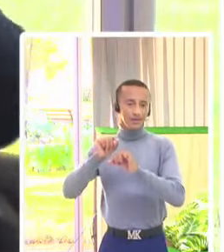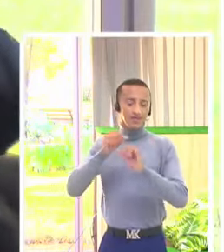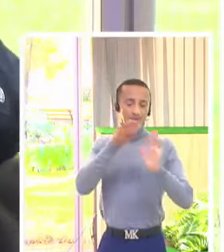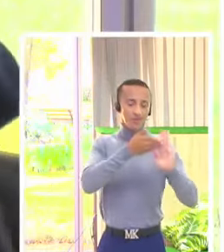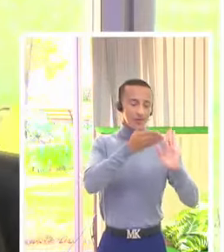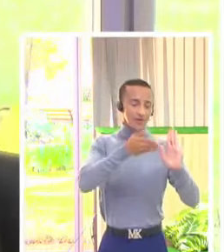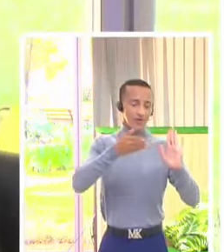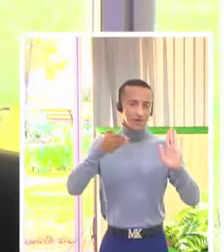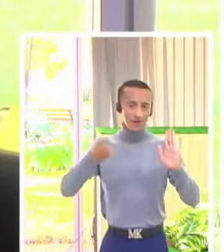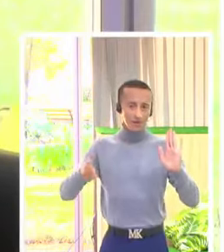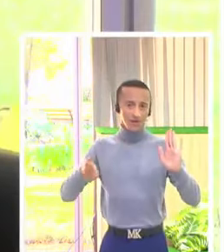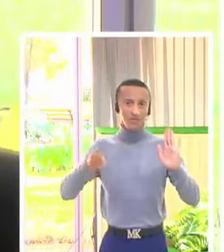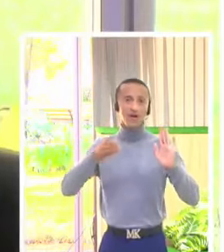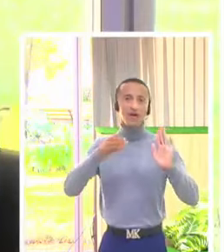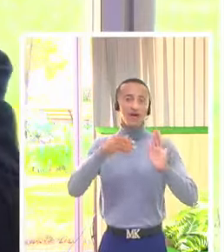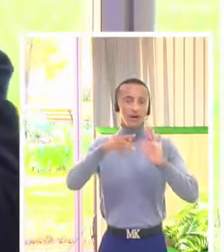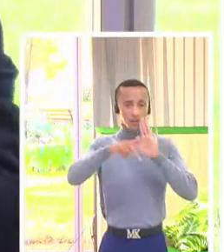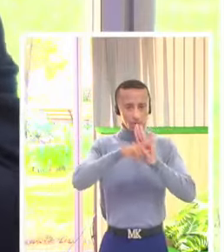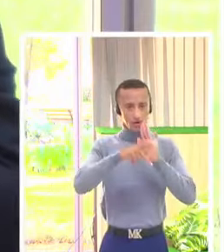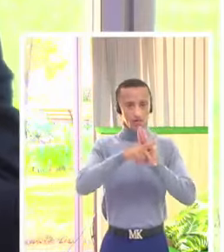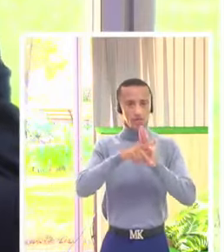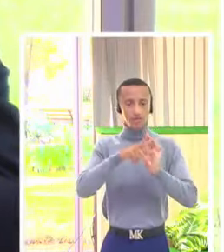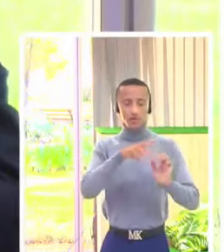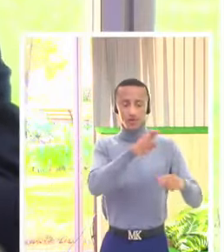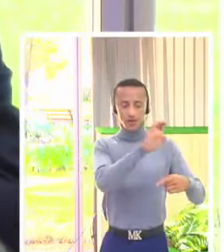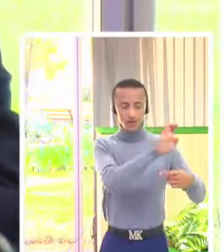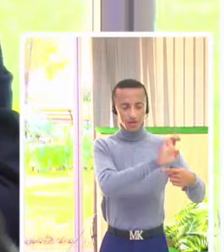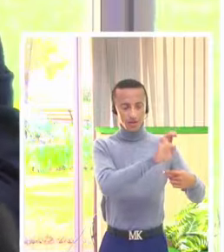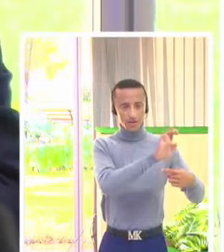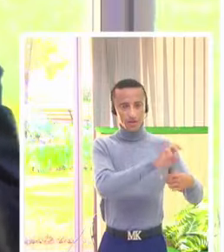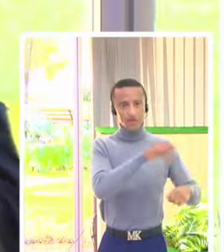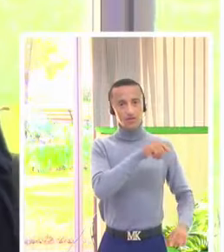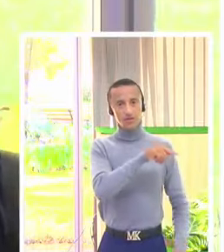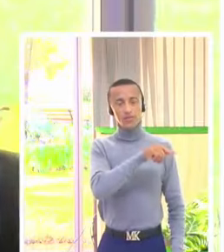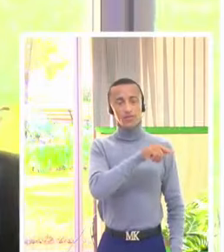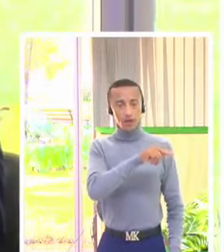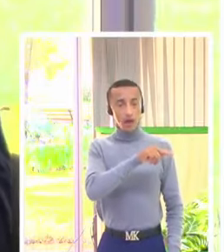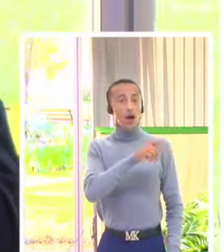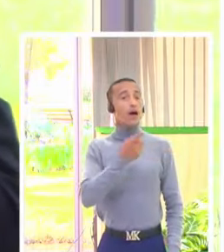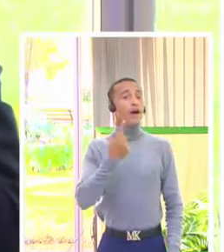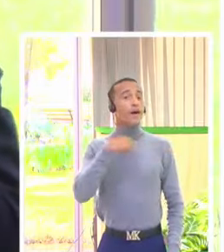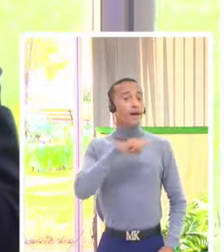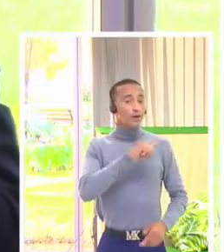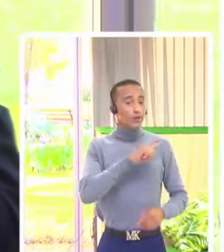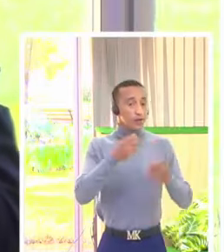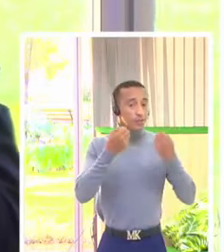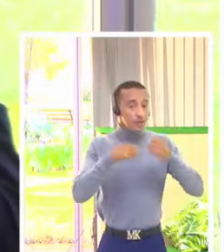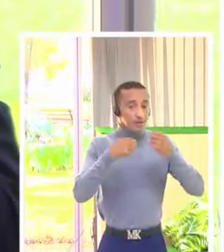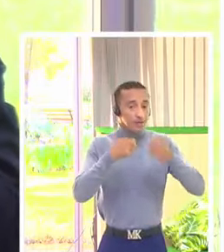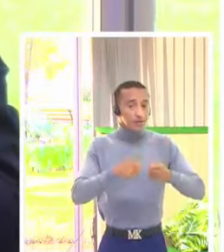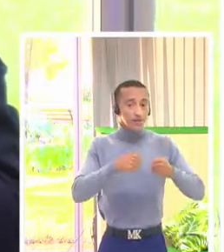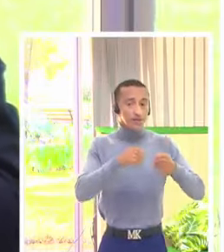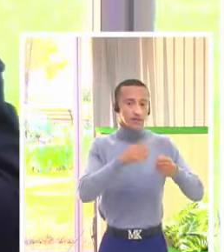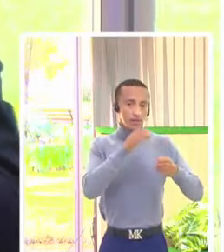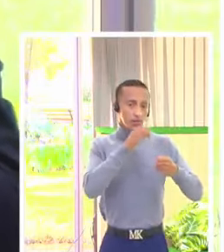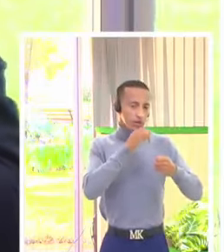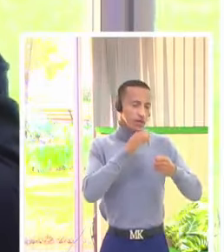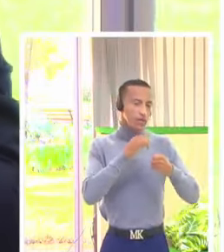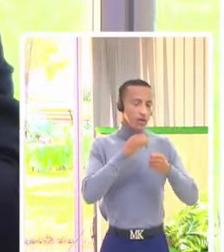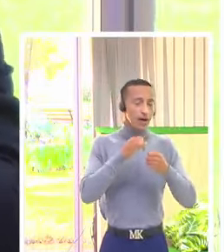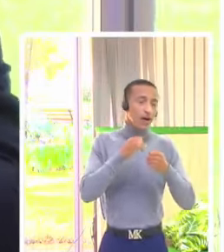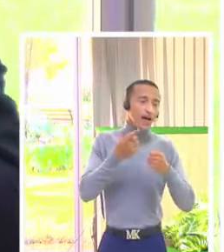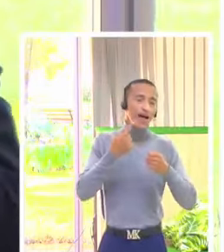say, okay, we get everybody here, we have with Aadhaar another number for this